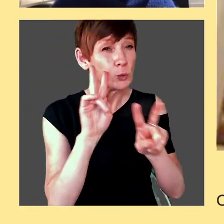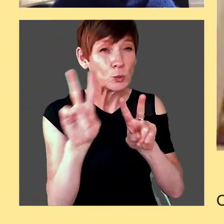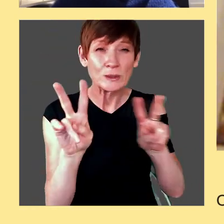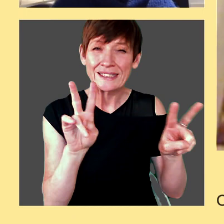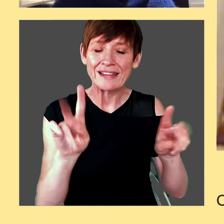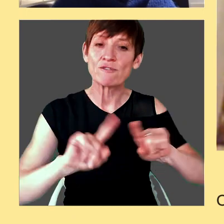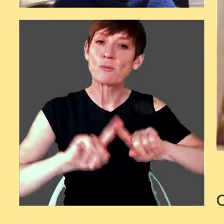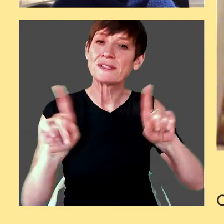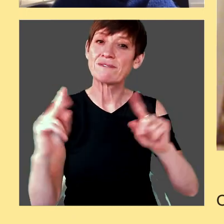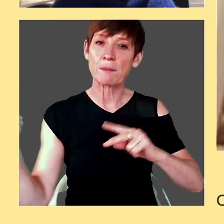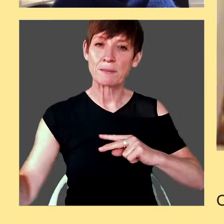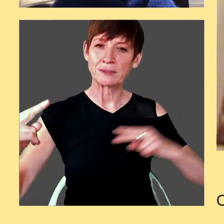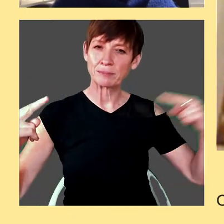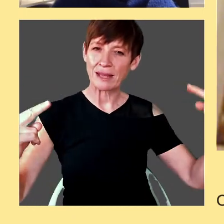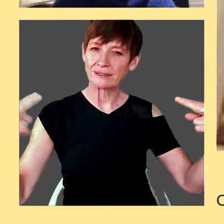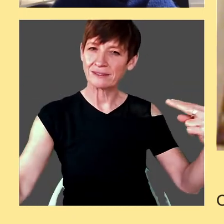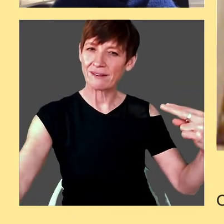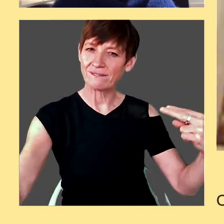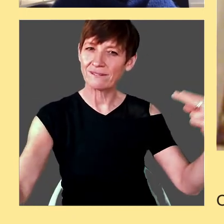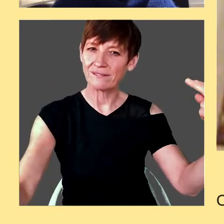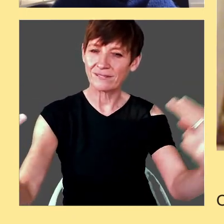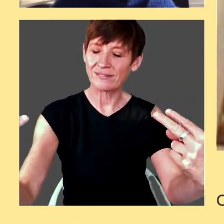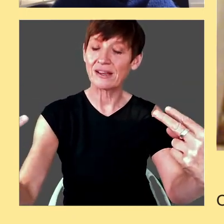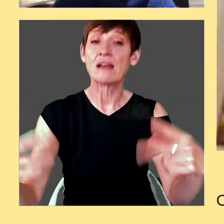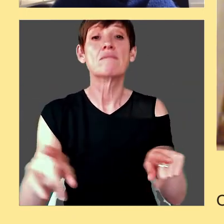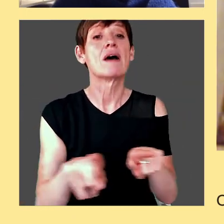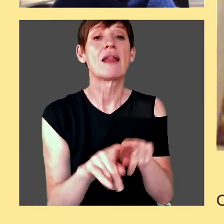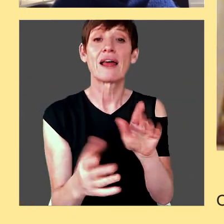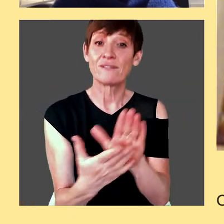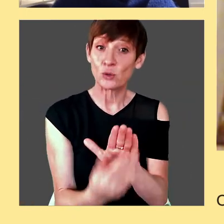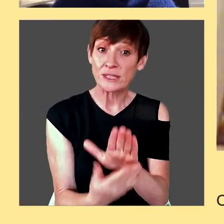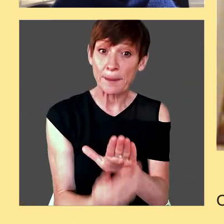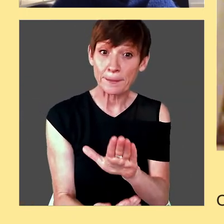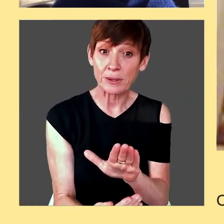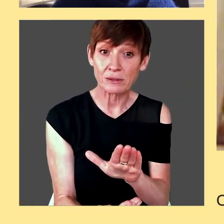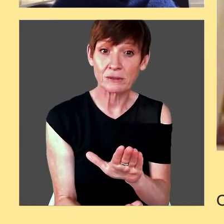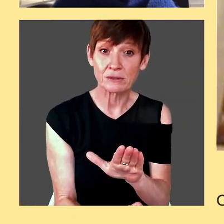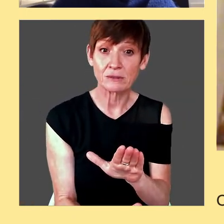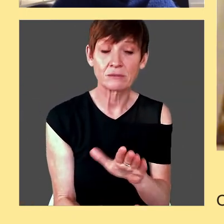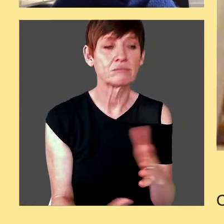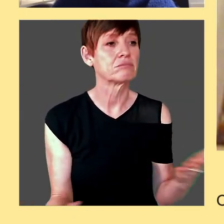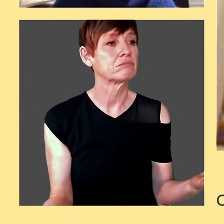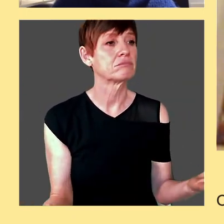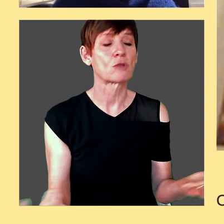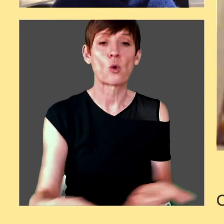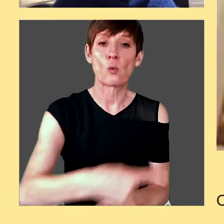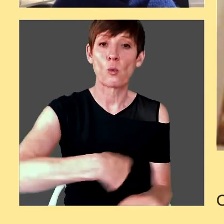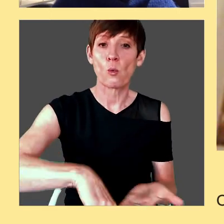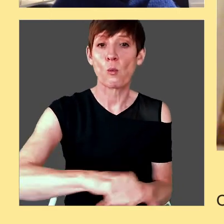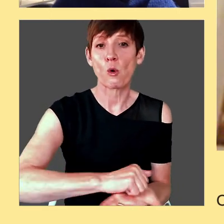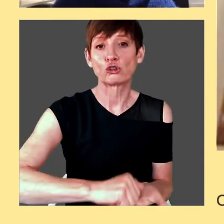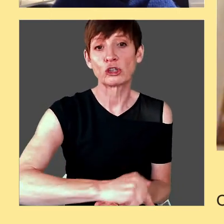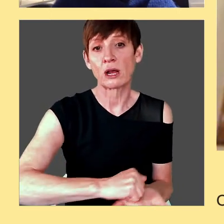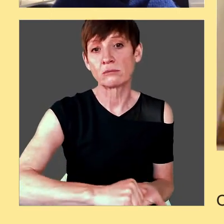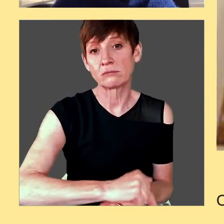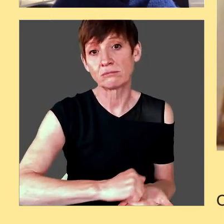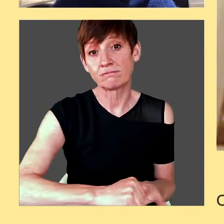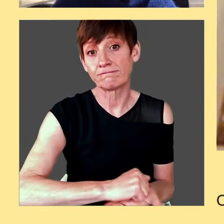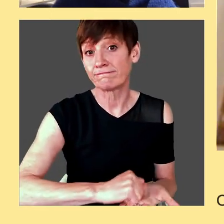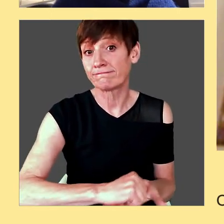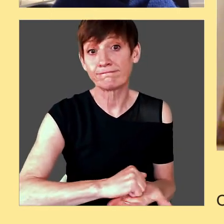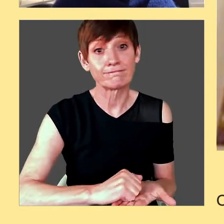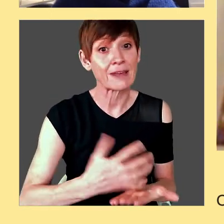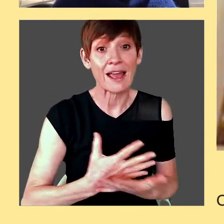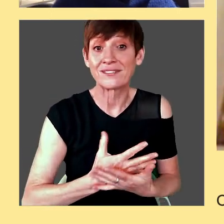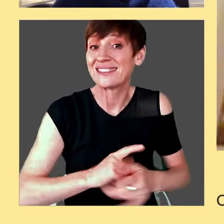differently. Try it. And for example, the washing the dishes, try see it differently.